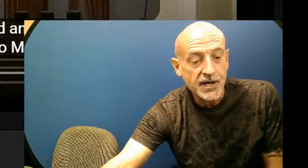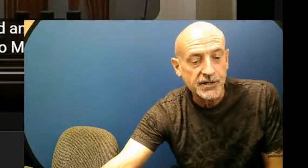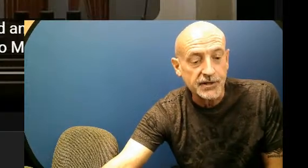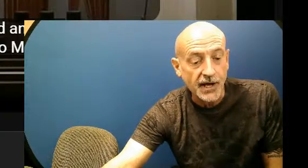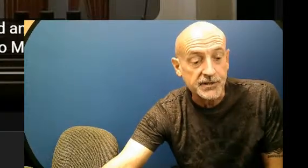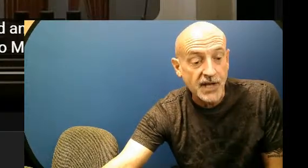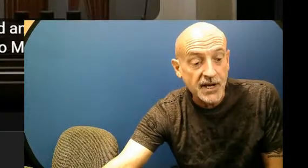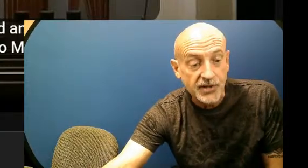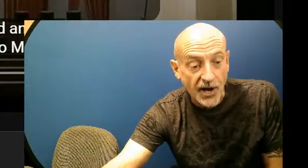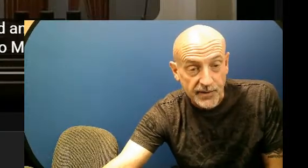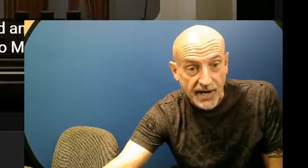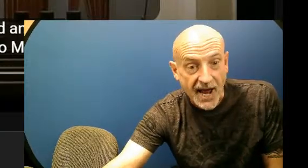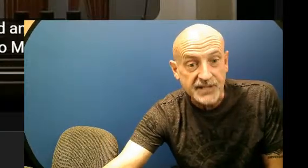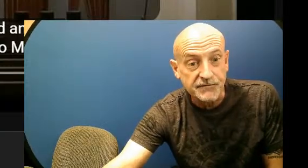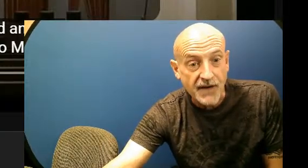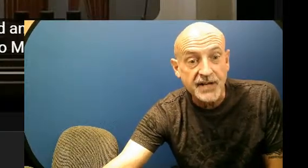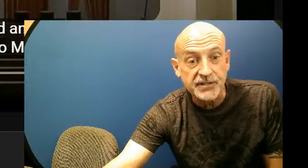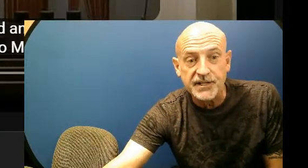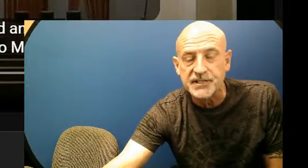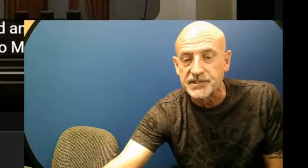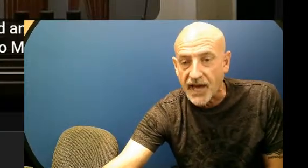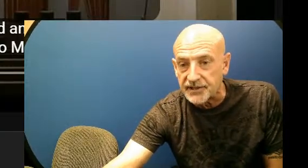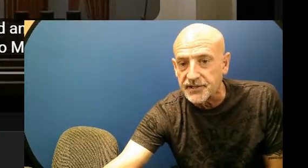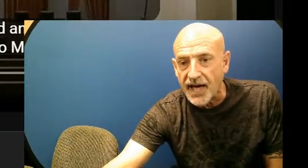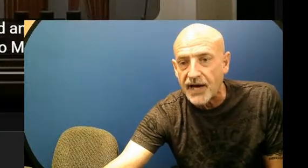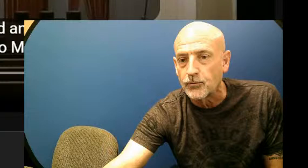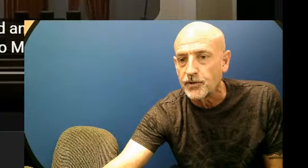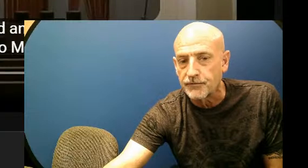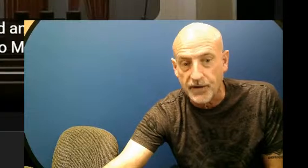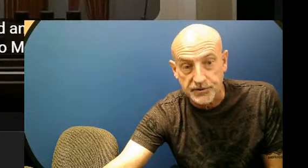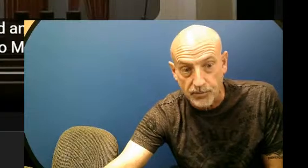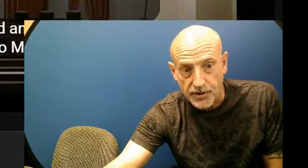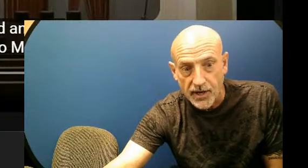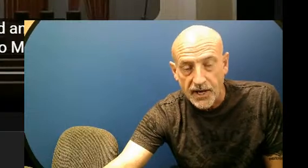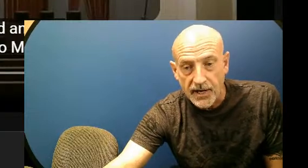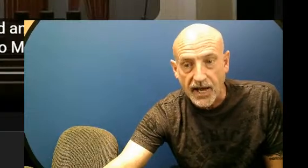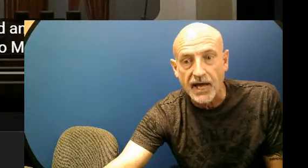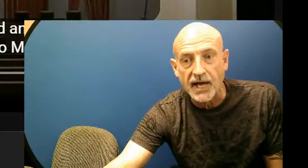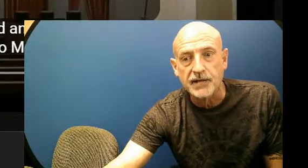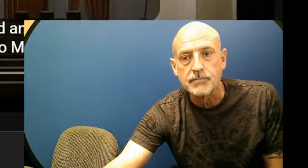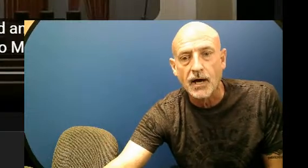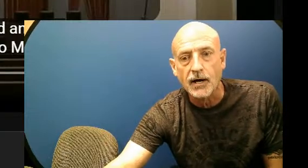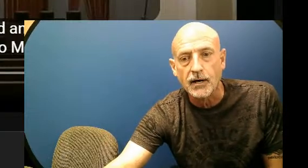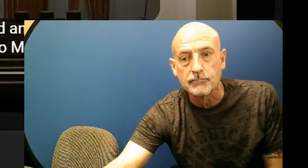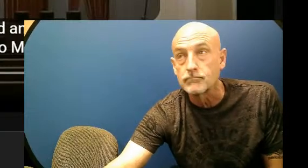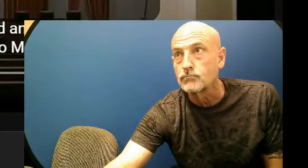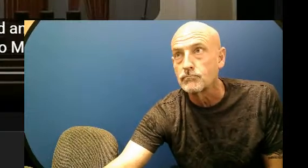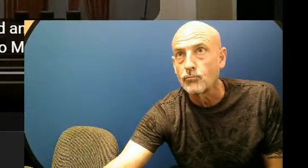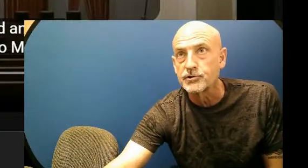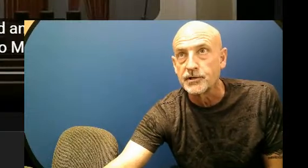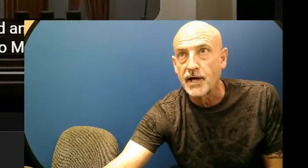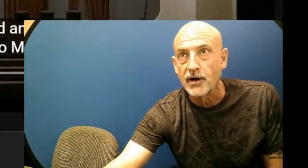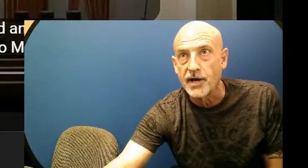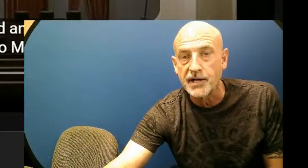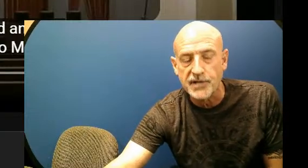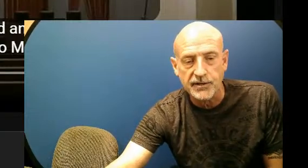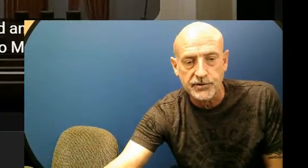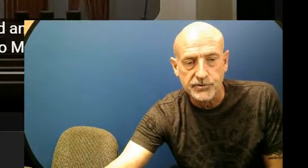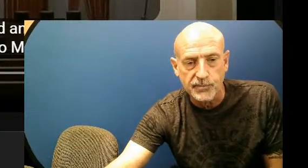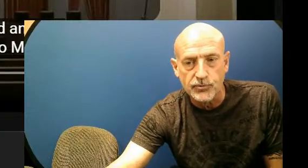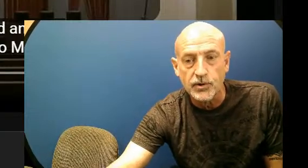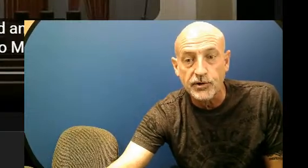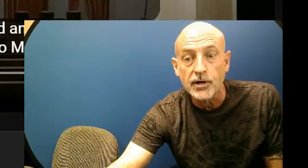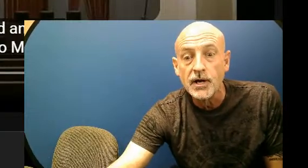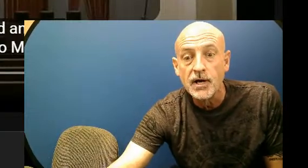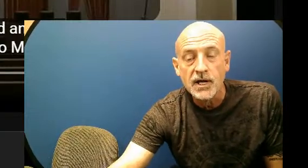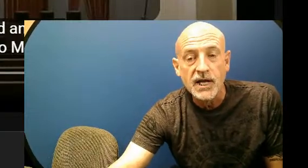players, the United States government has in fact done exactly that with Facebook and was it now X now, that